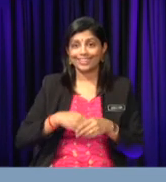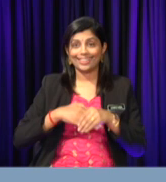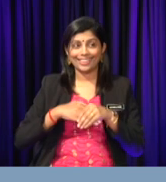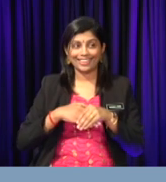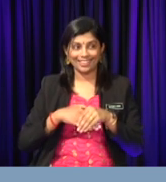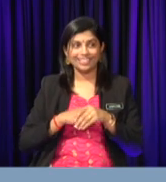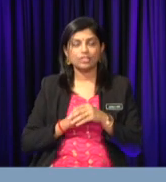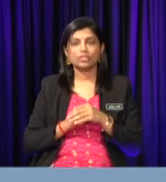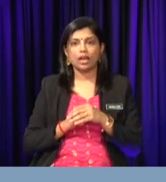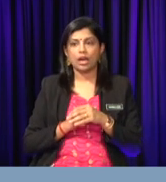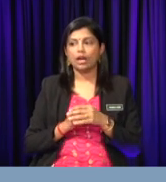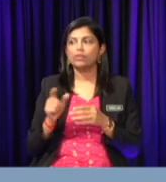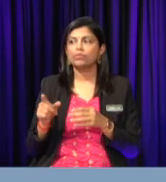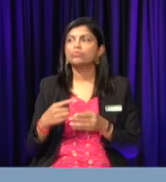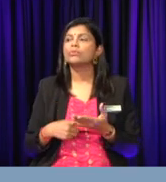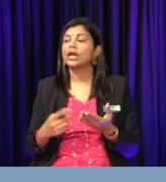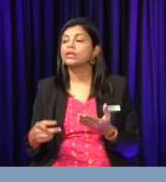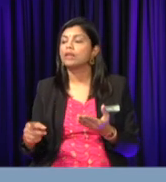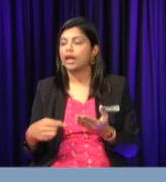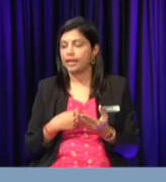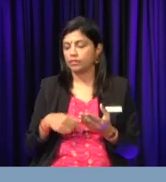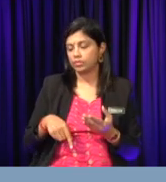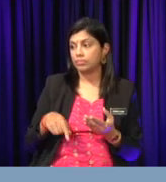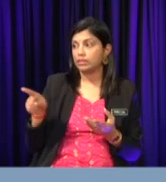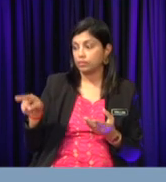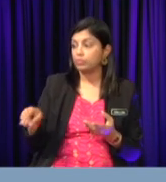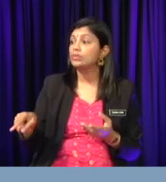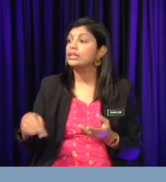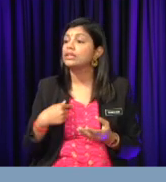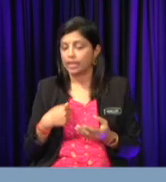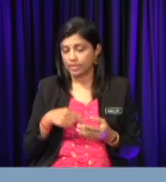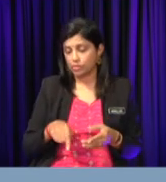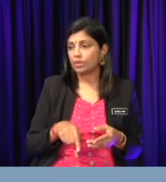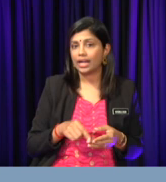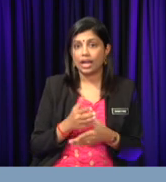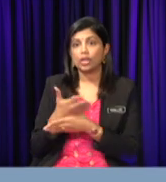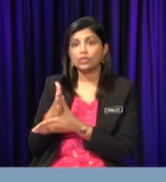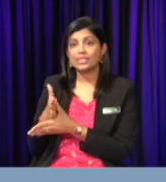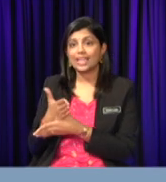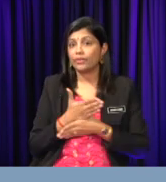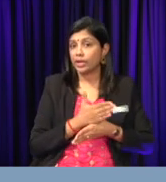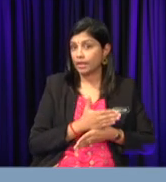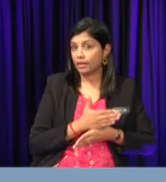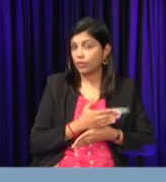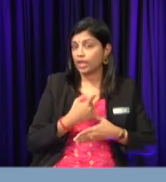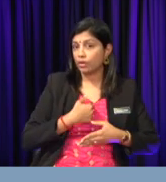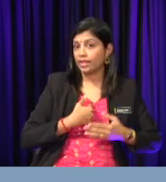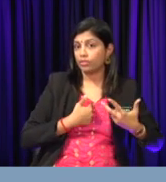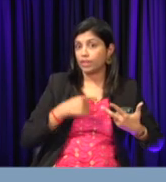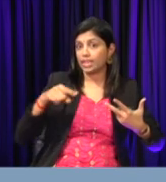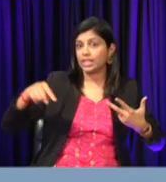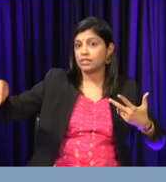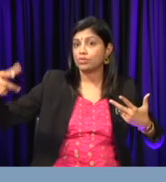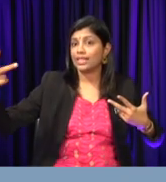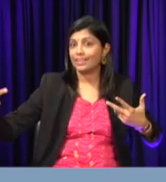Okay, Vinosha? All right? Who's going to talk about better prices? All right, Doshrina? So there are 6. Now, you